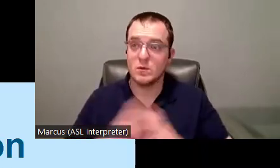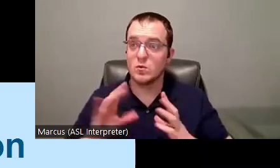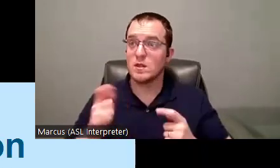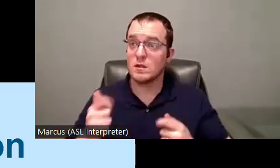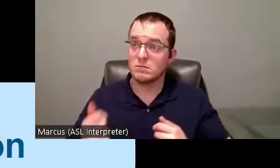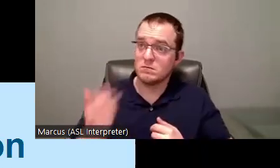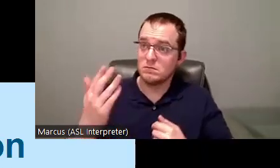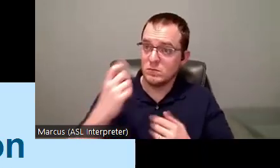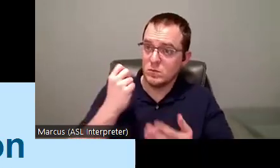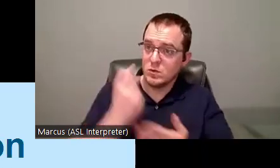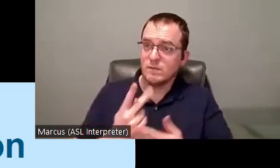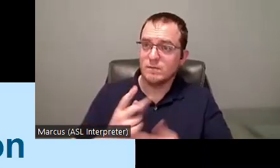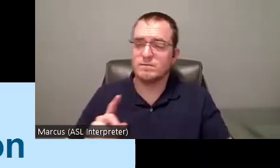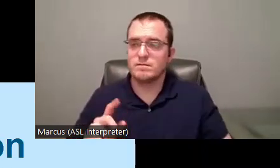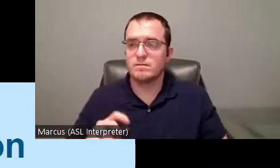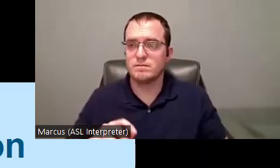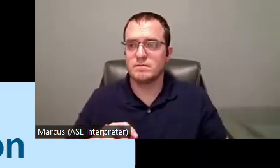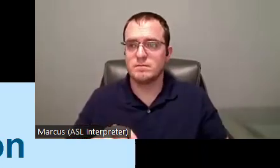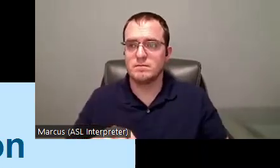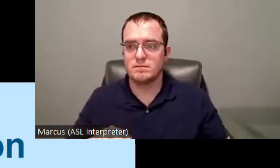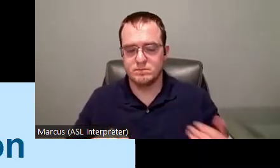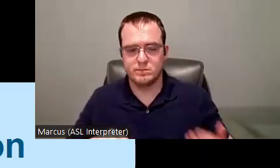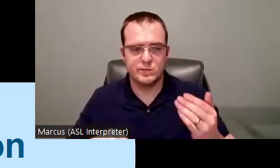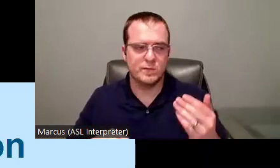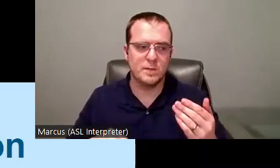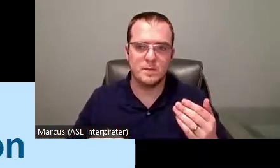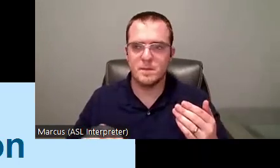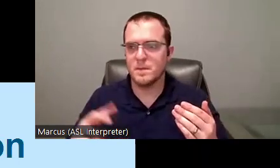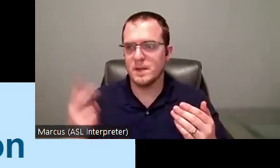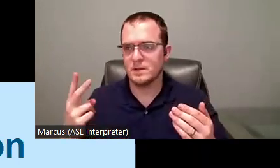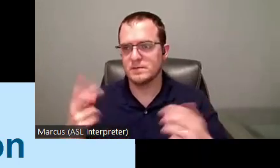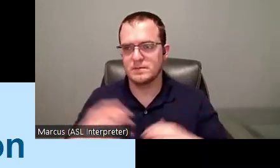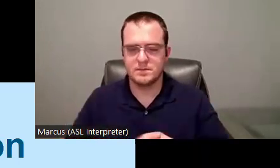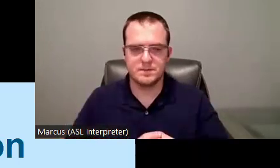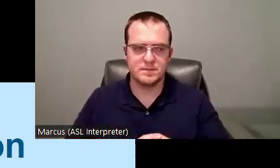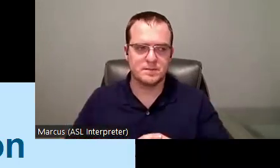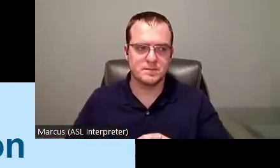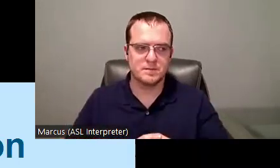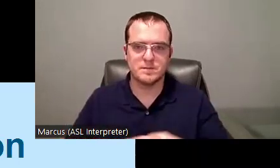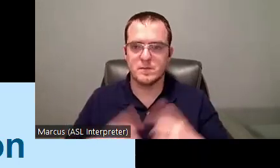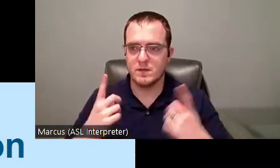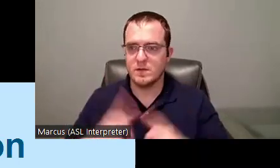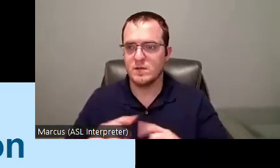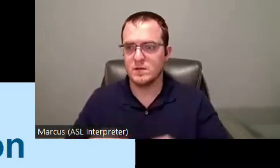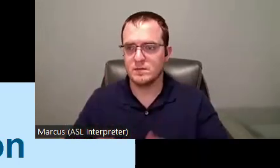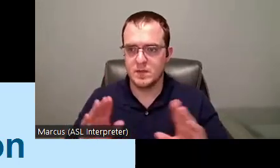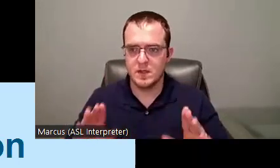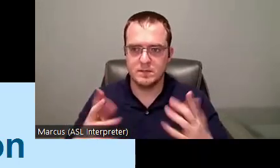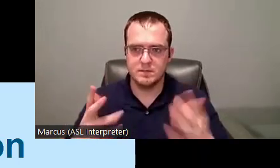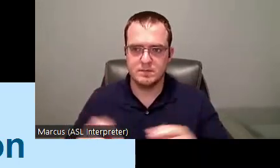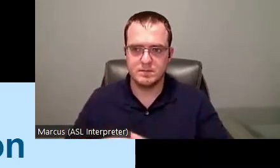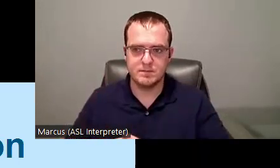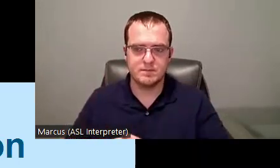approve. So move. Second. All those in favor? Aye. Aye.